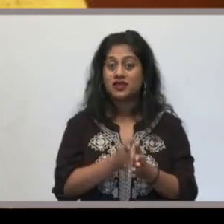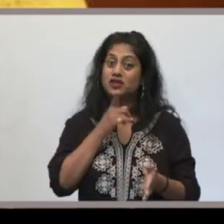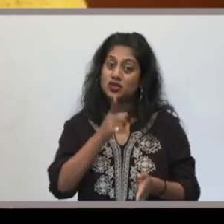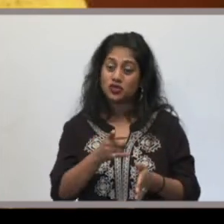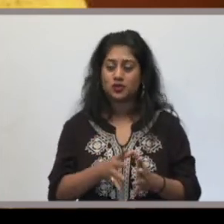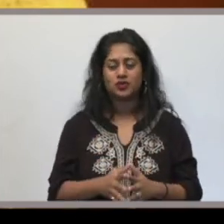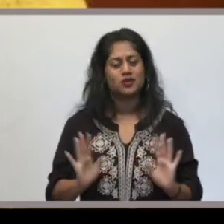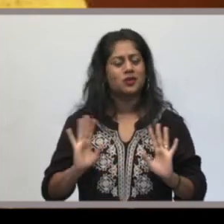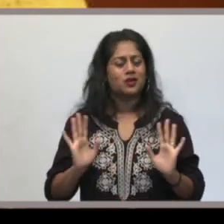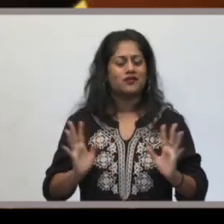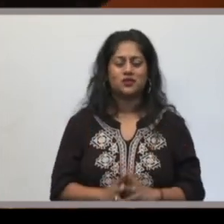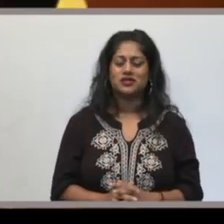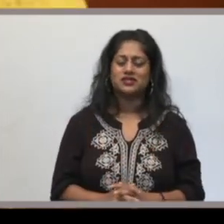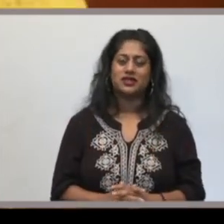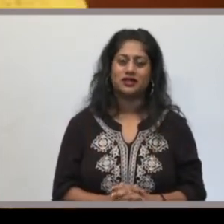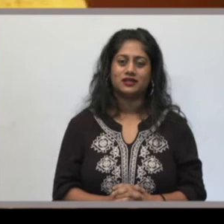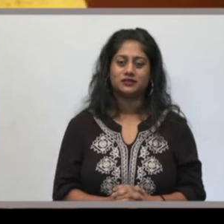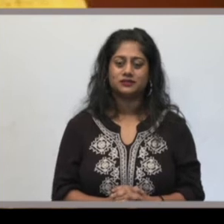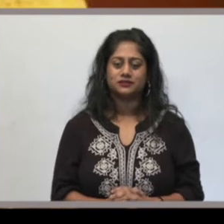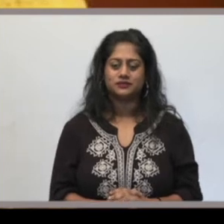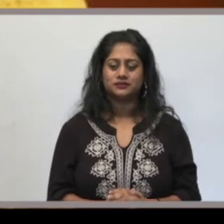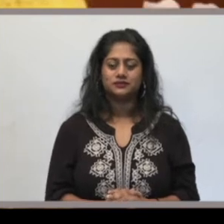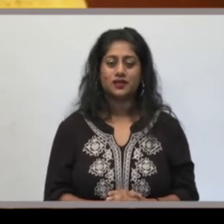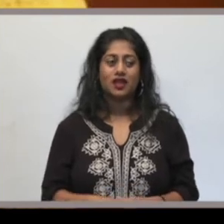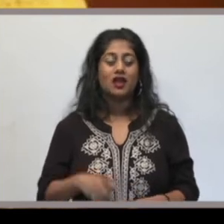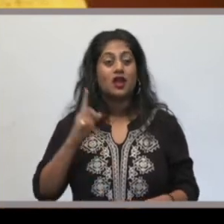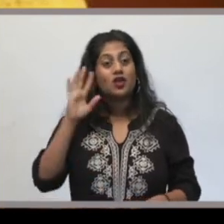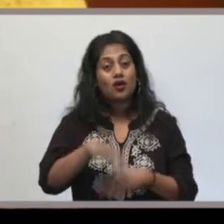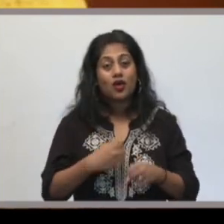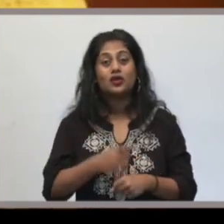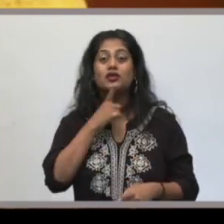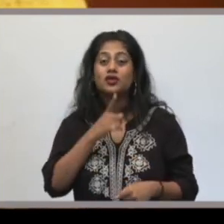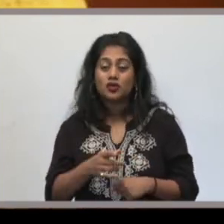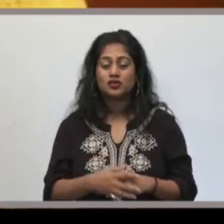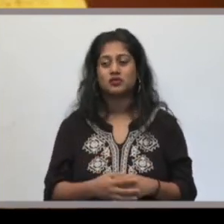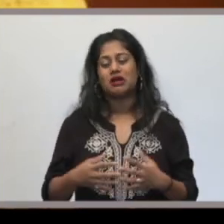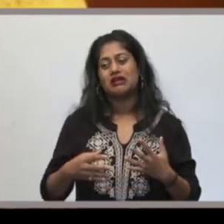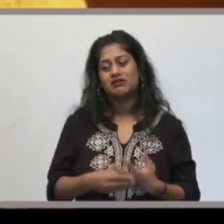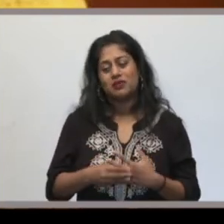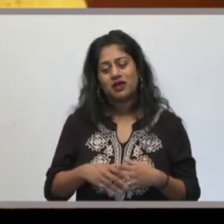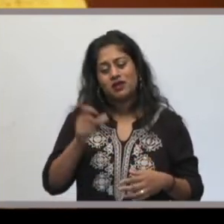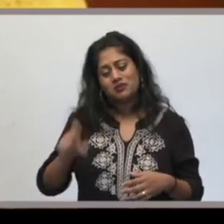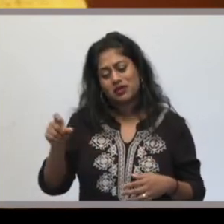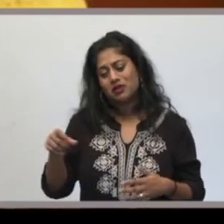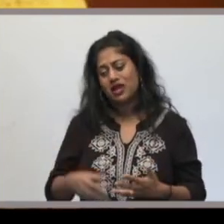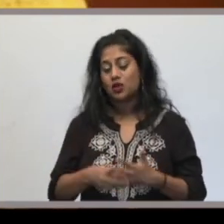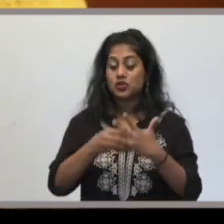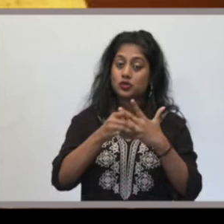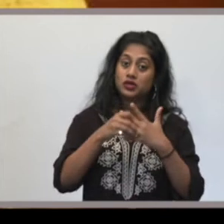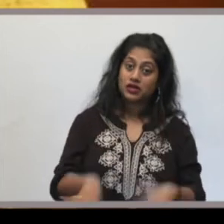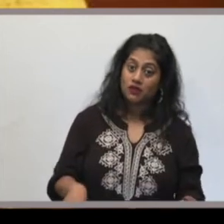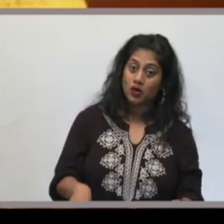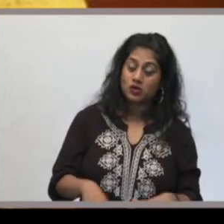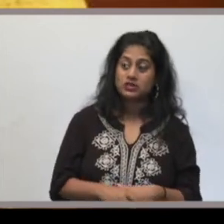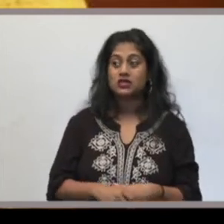I know what it is like to have a child die. Or I know what it is like to go through a divorce. Or yes, I know what it's